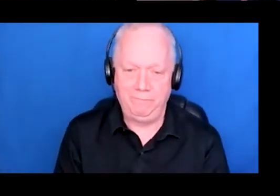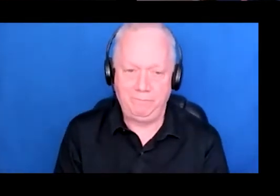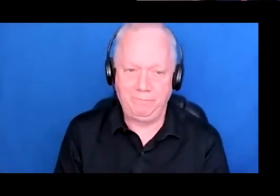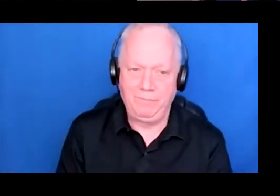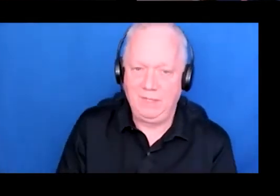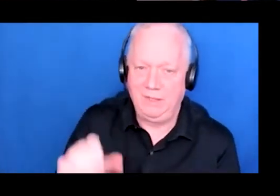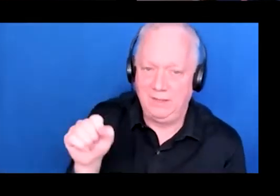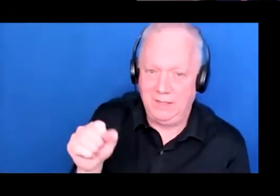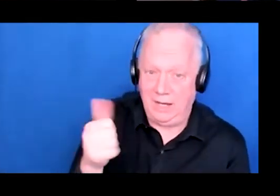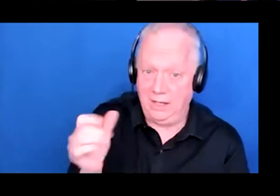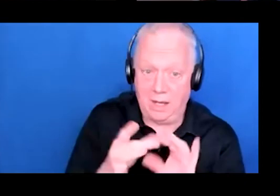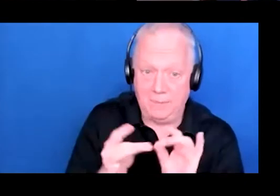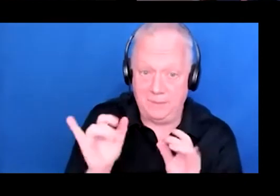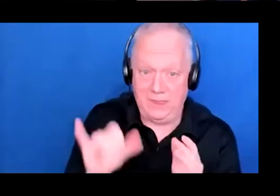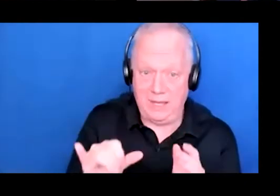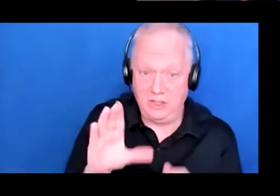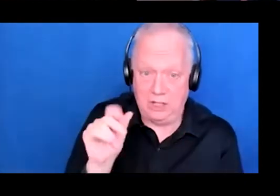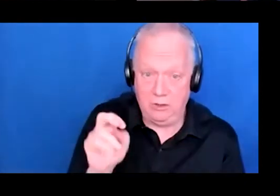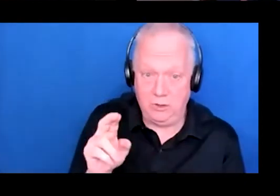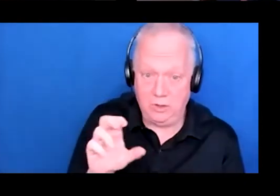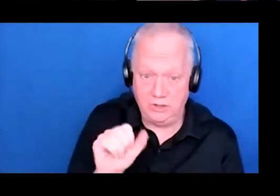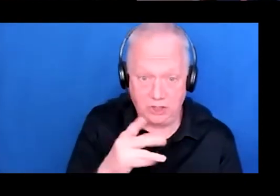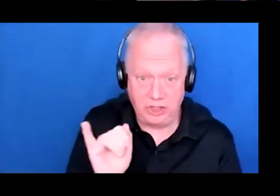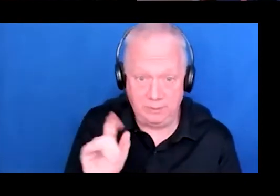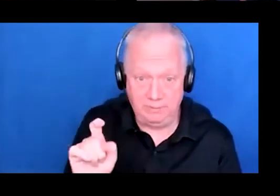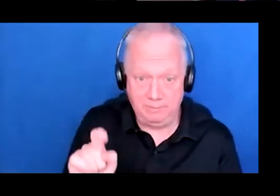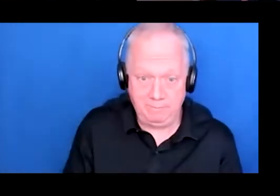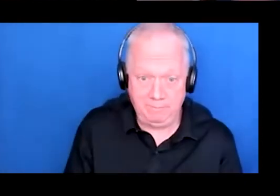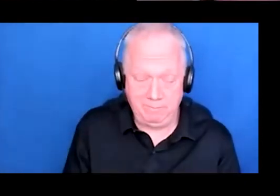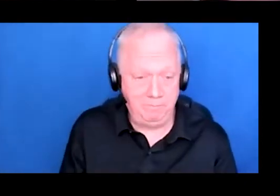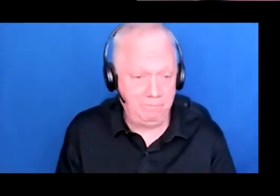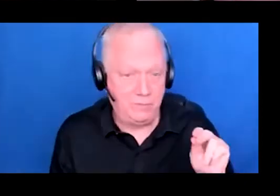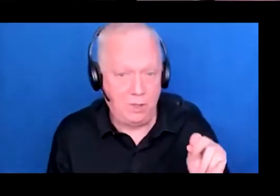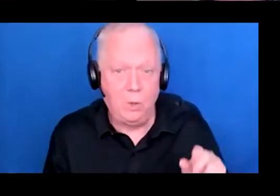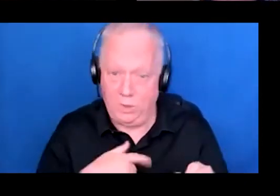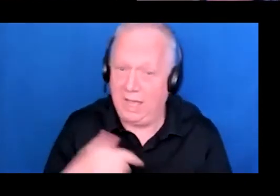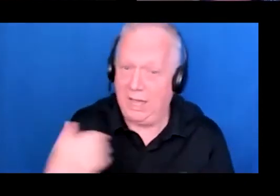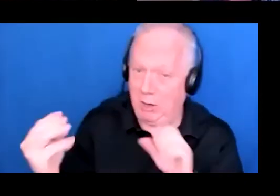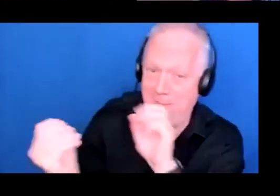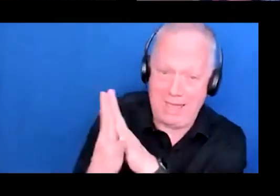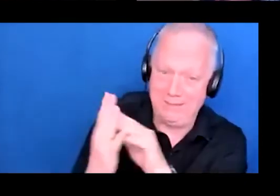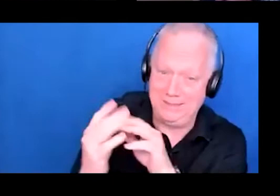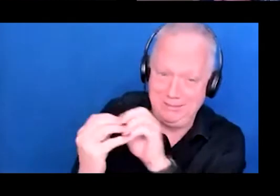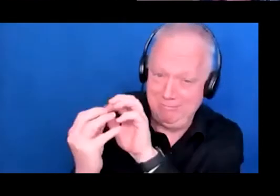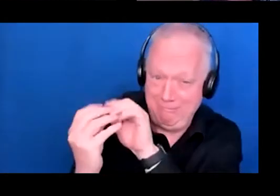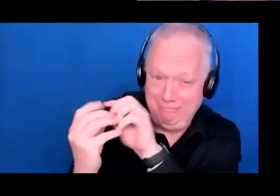Yeah. Any comments on that, Chandler or Sachi? I mean, we had our battles for sure.